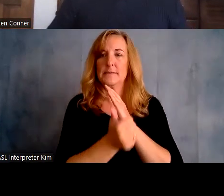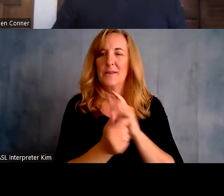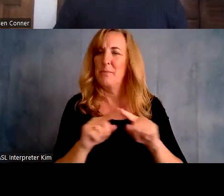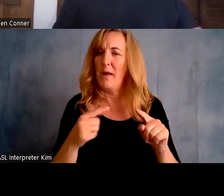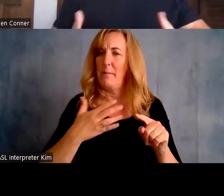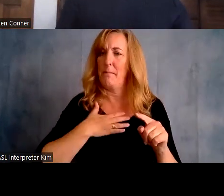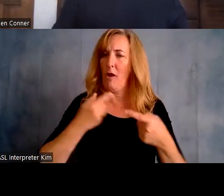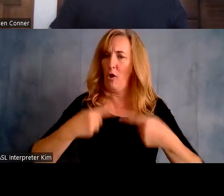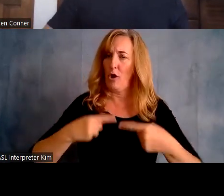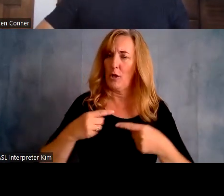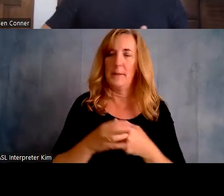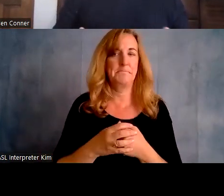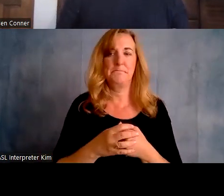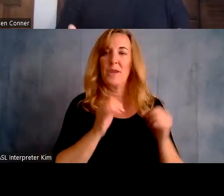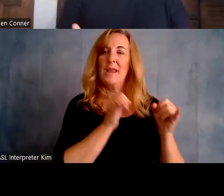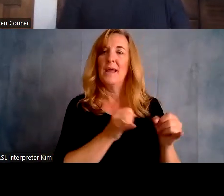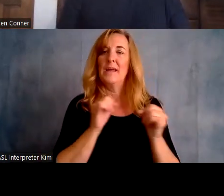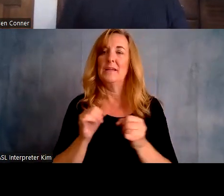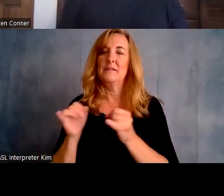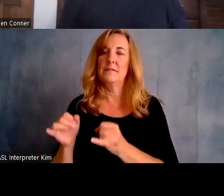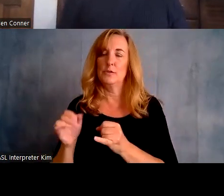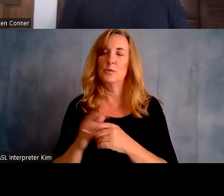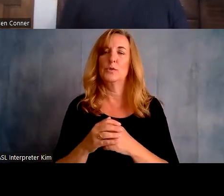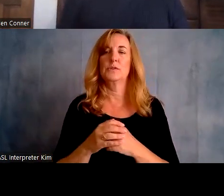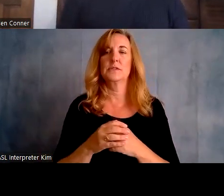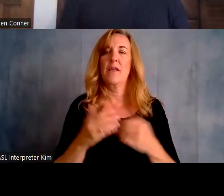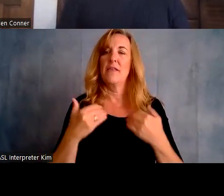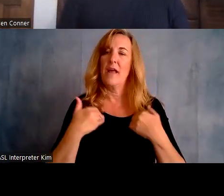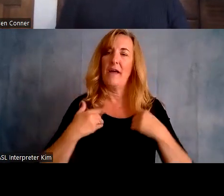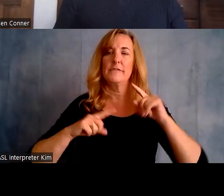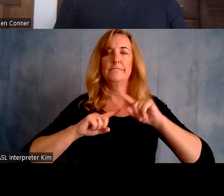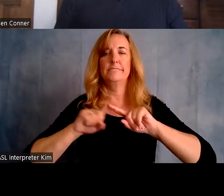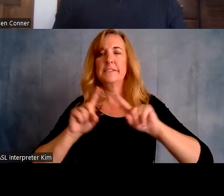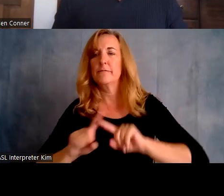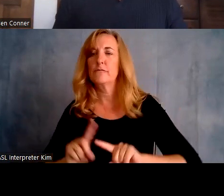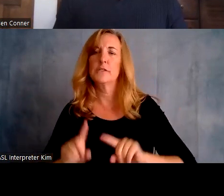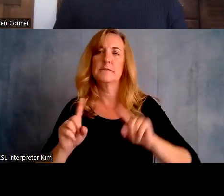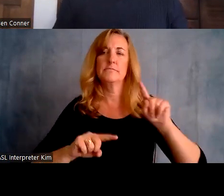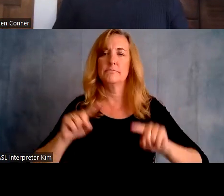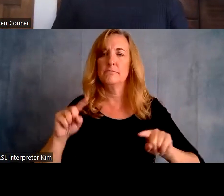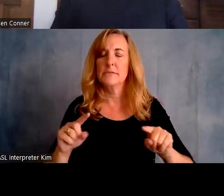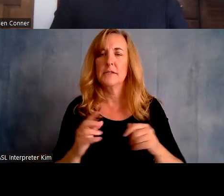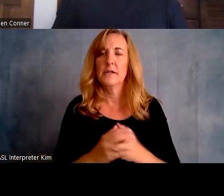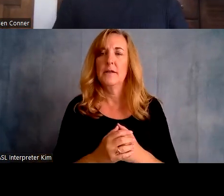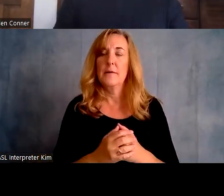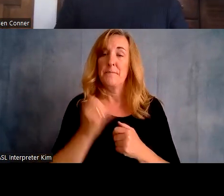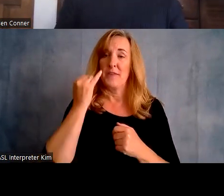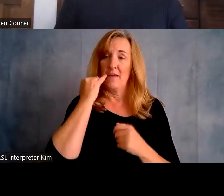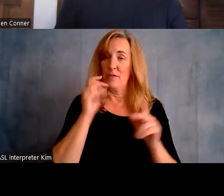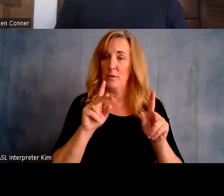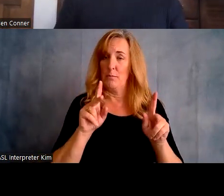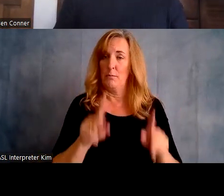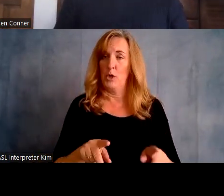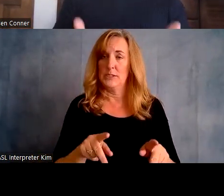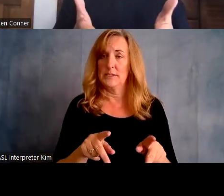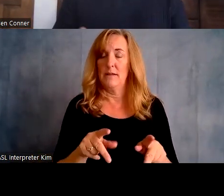that in the individual, there's a kind of capaciousness, a kind of presence that's needed. And if the person isn't